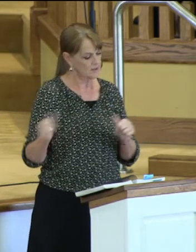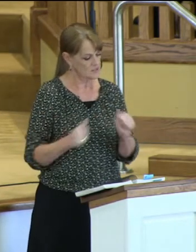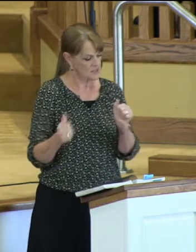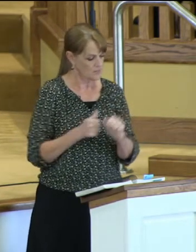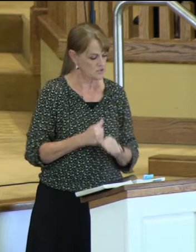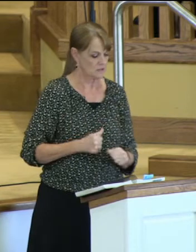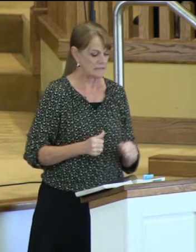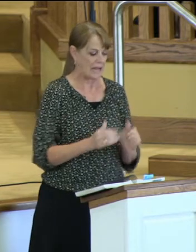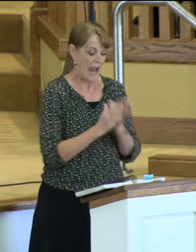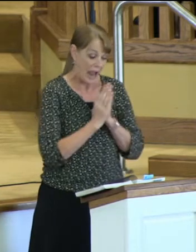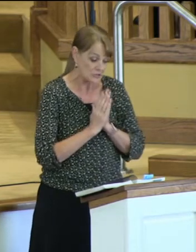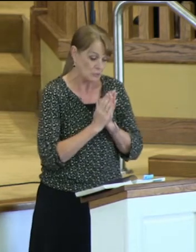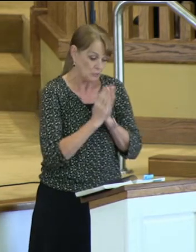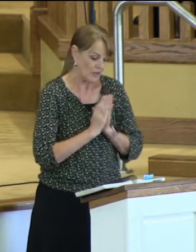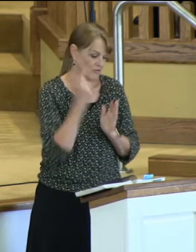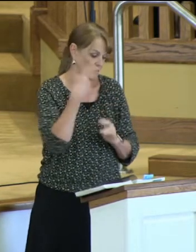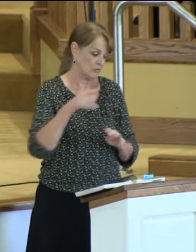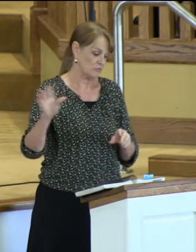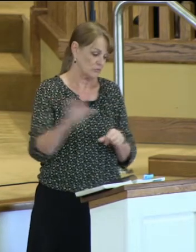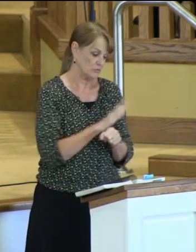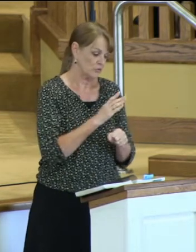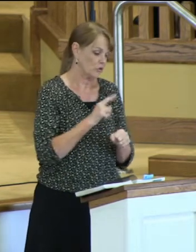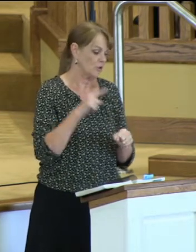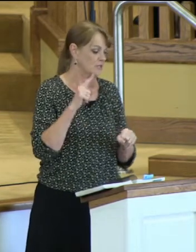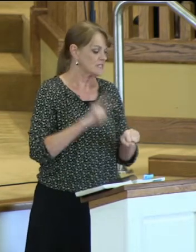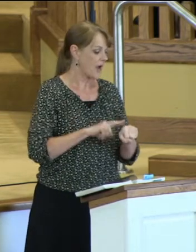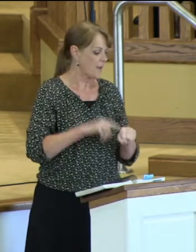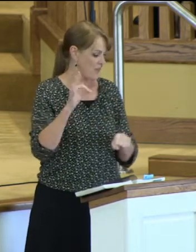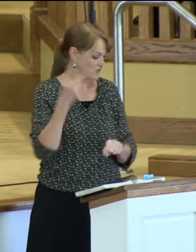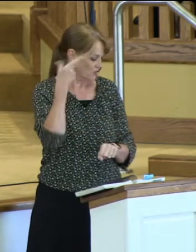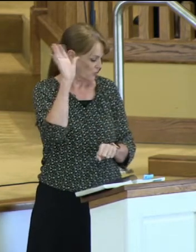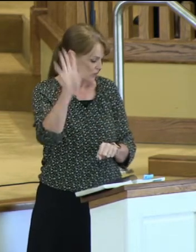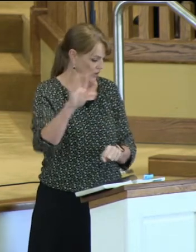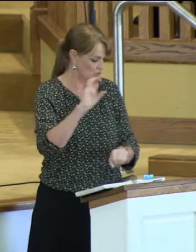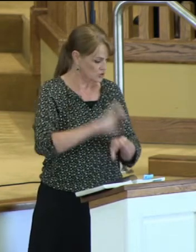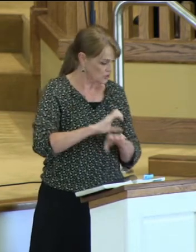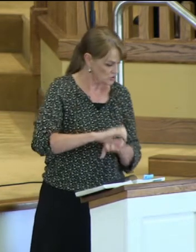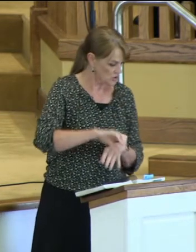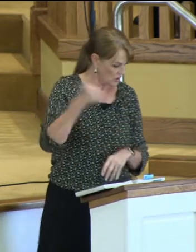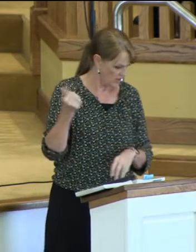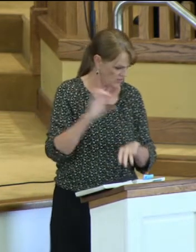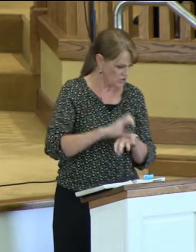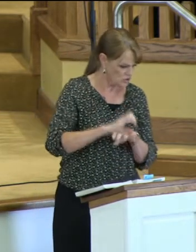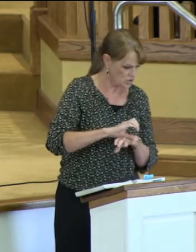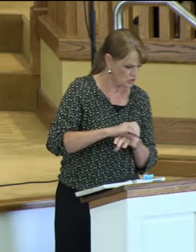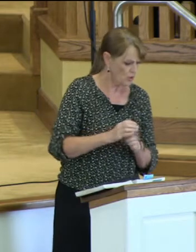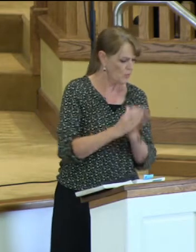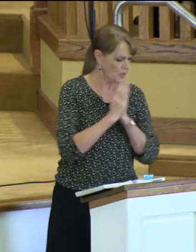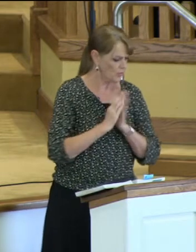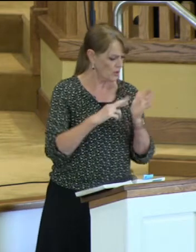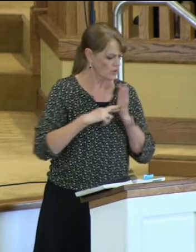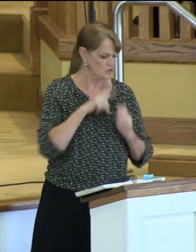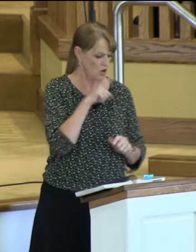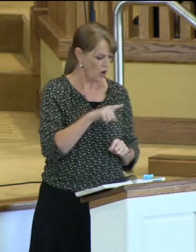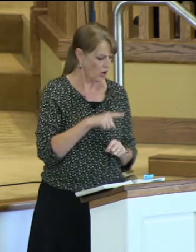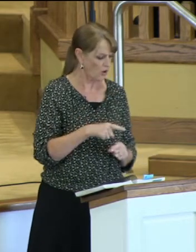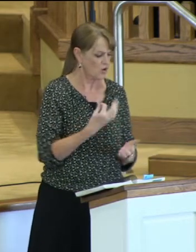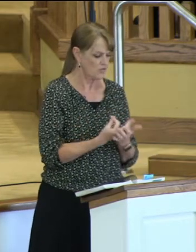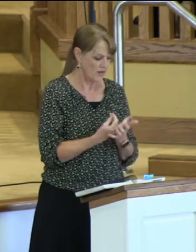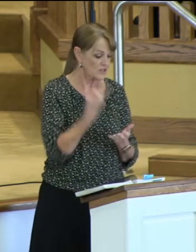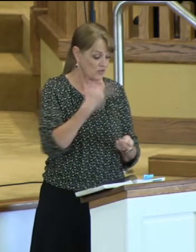church. Bethel Buenafe, their prayer requests are finances for new works, land for church